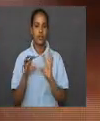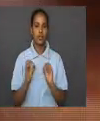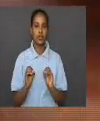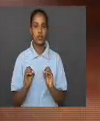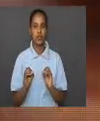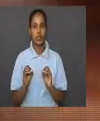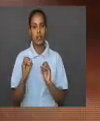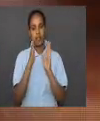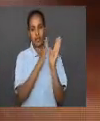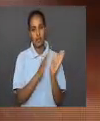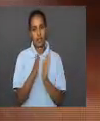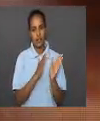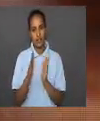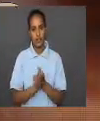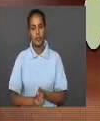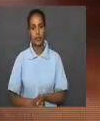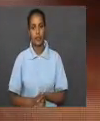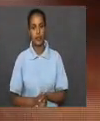Students, let's get ready.